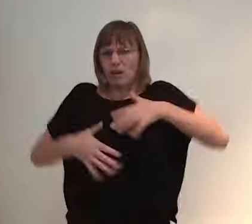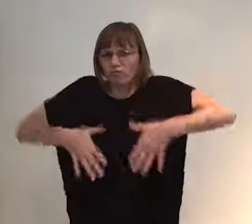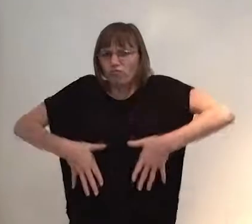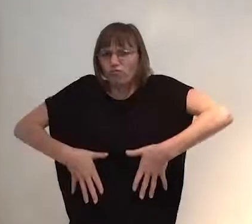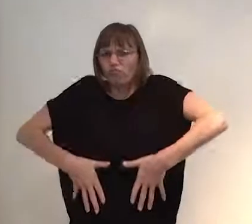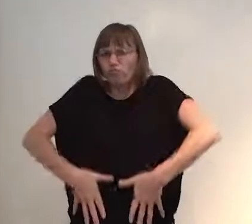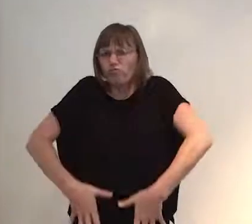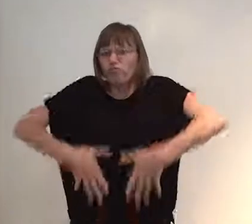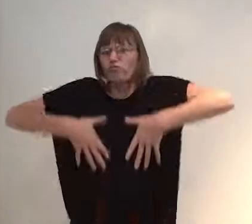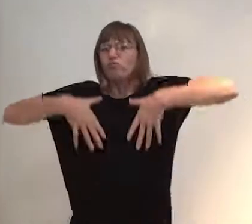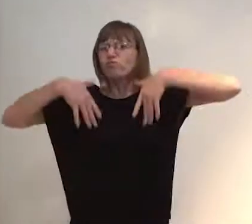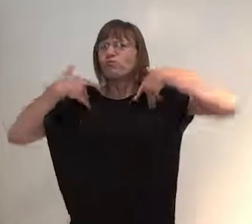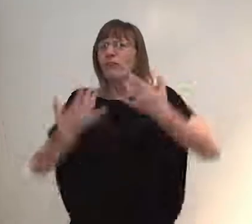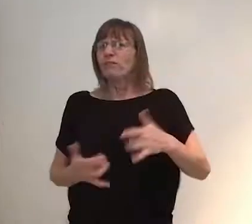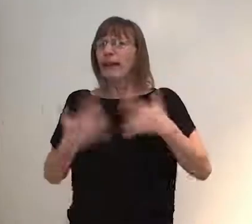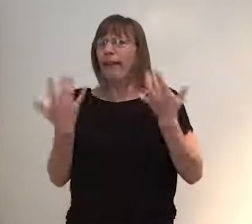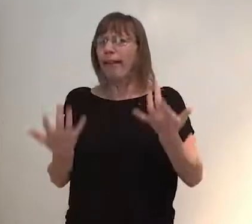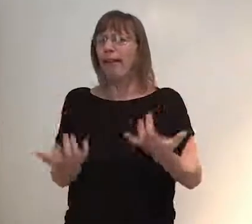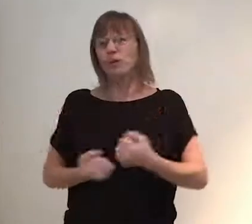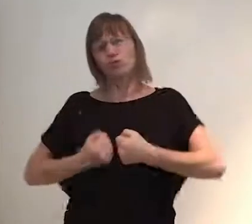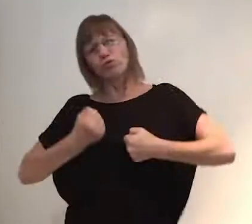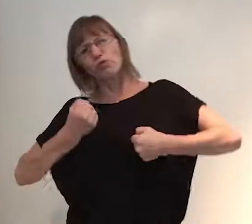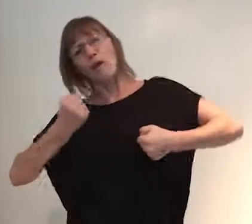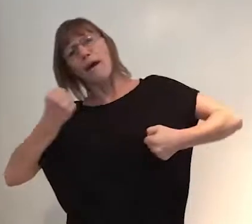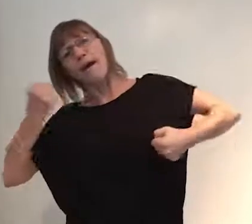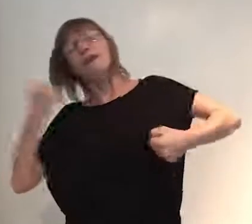front of the thigh on that lifted leg.